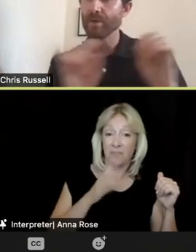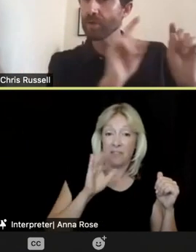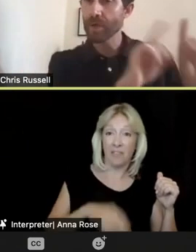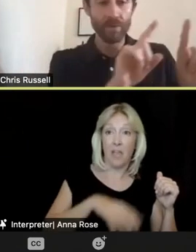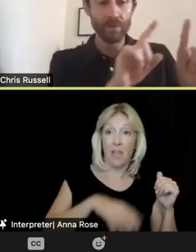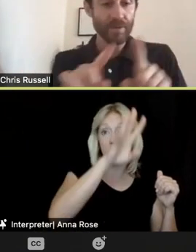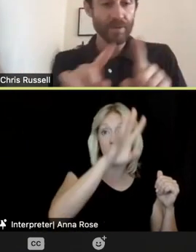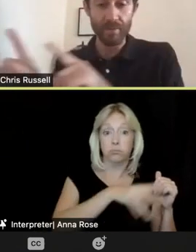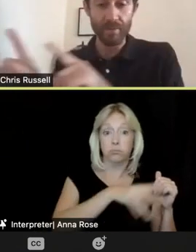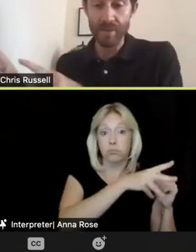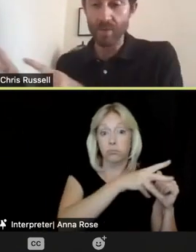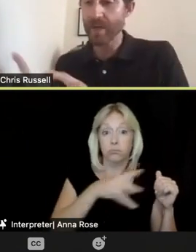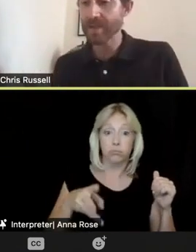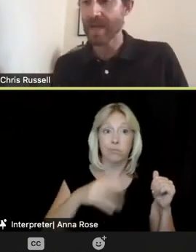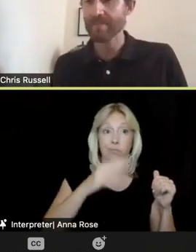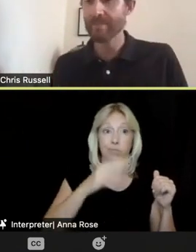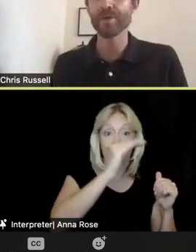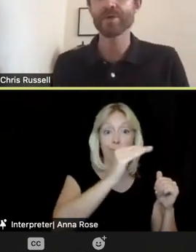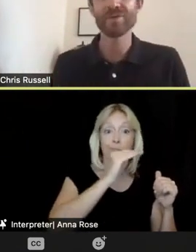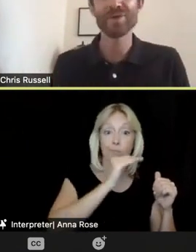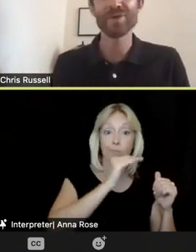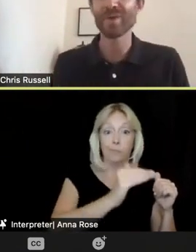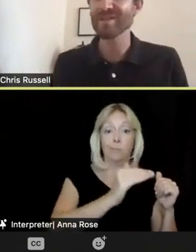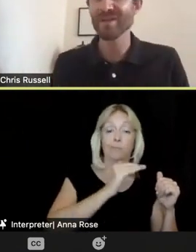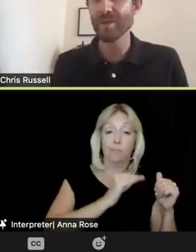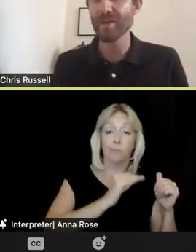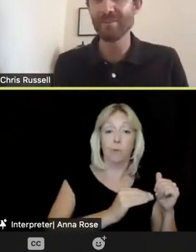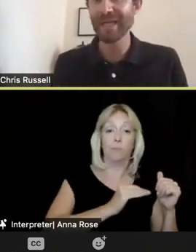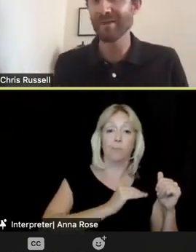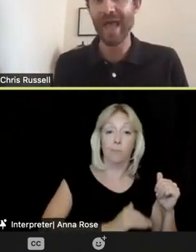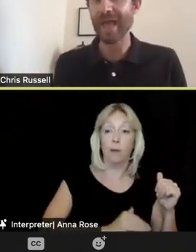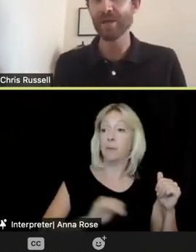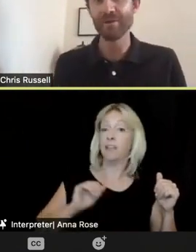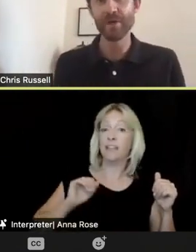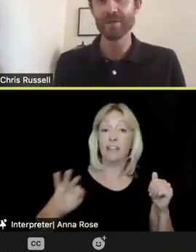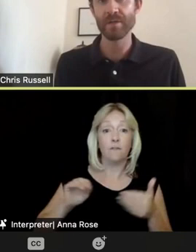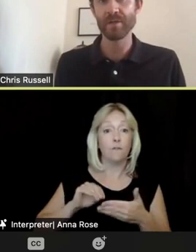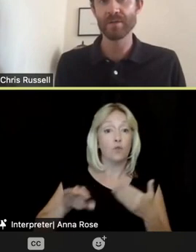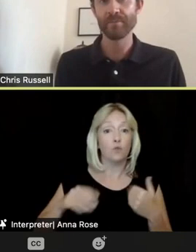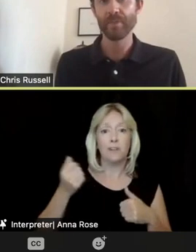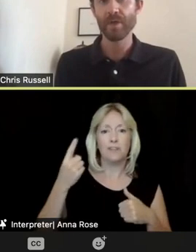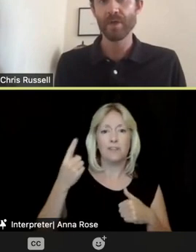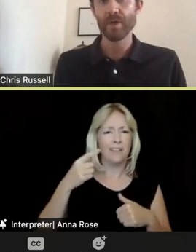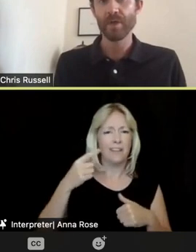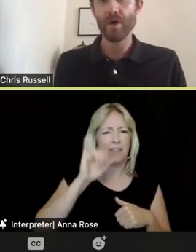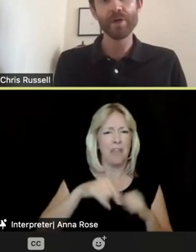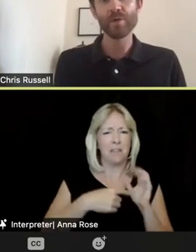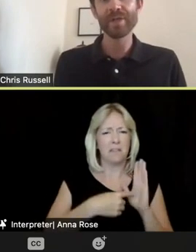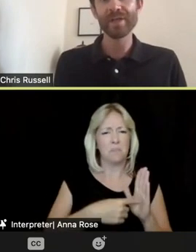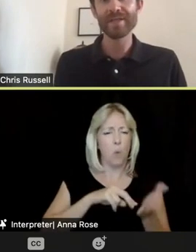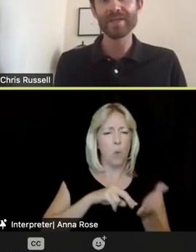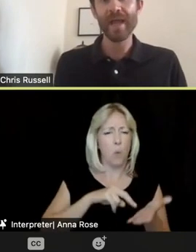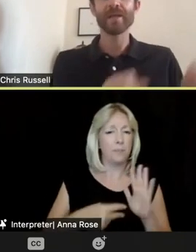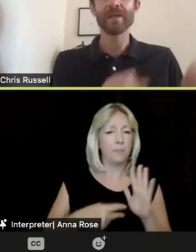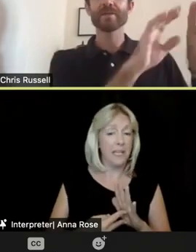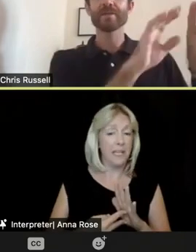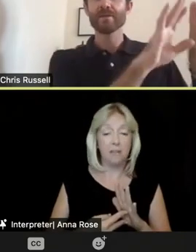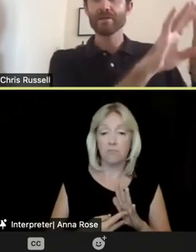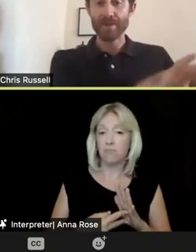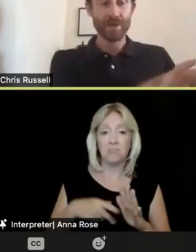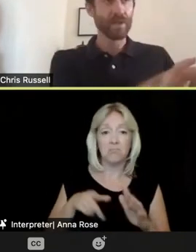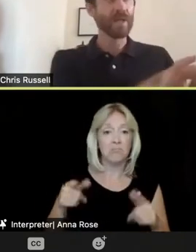student, looking through those symbols one at a time to a student who doesn't know the meaning of any of those symbols, all you're really